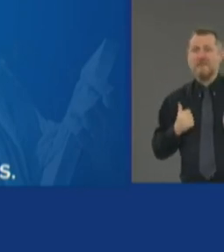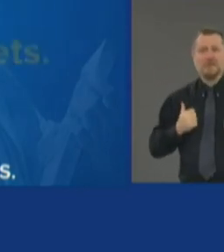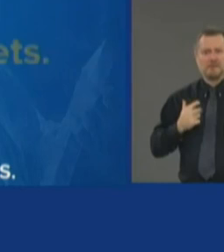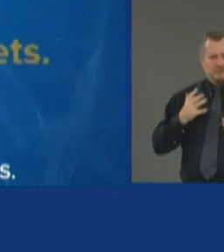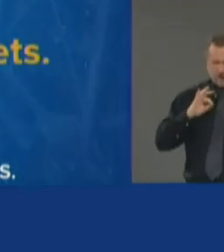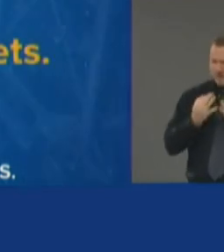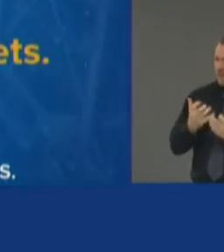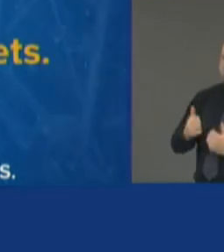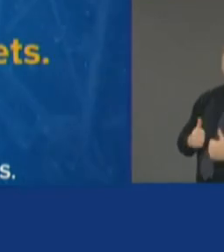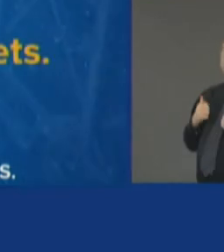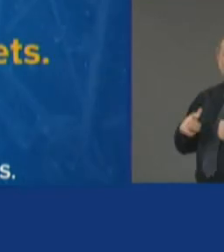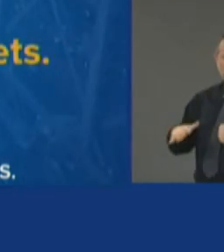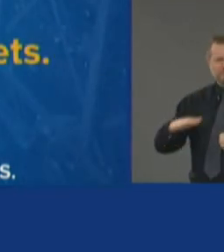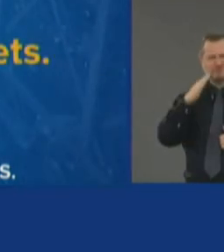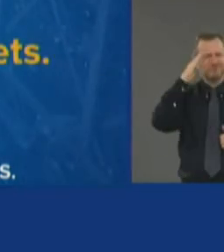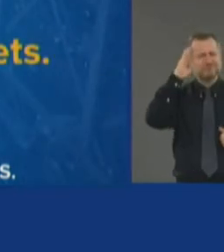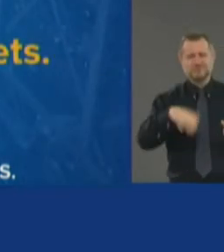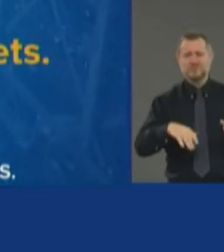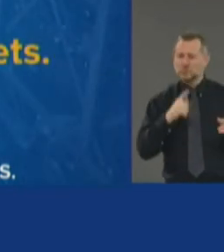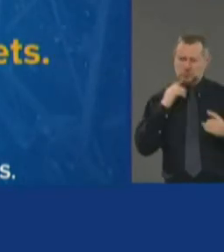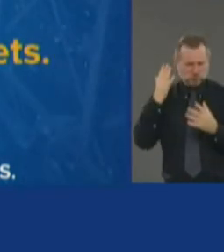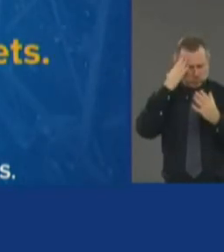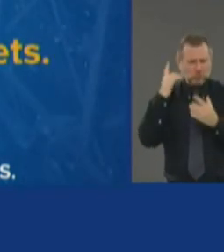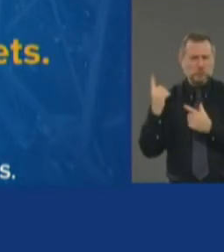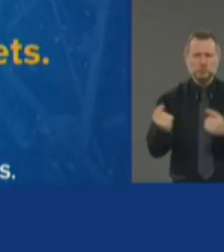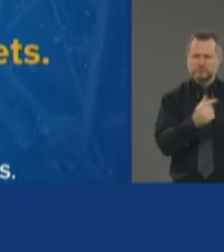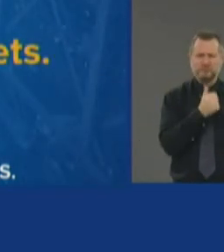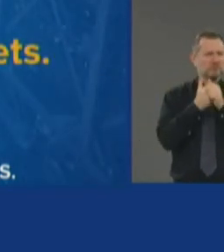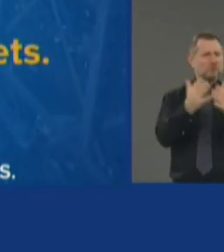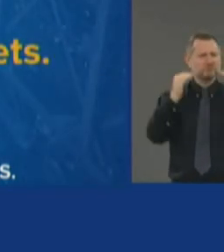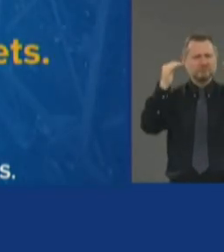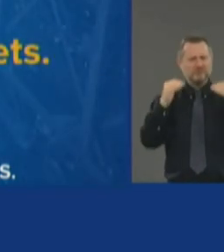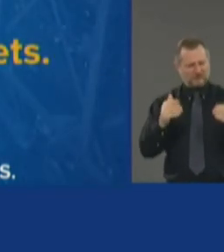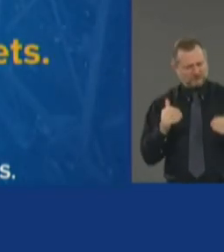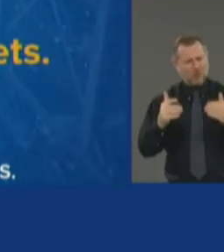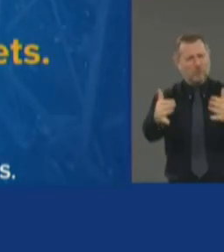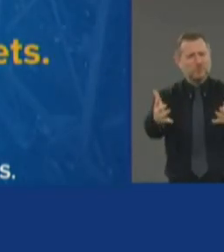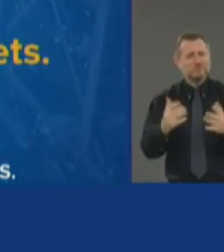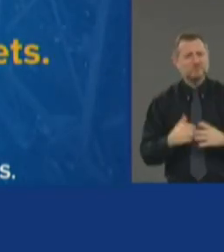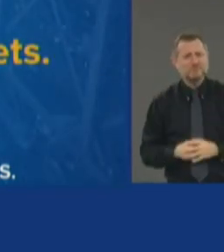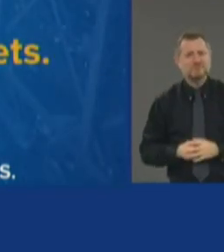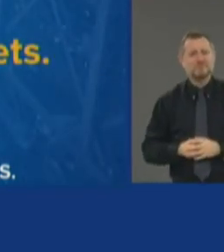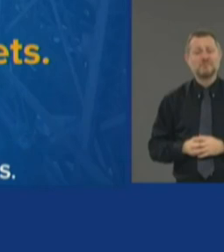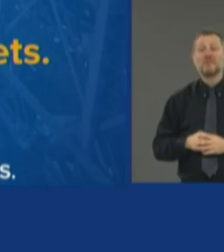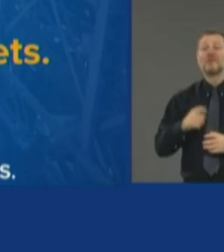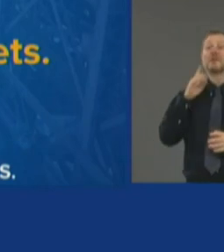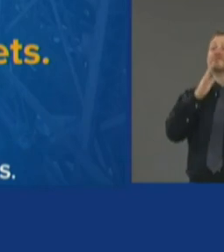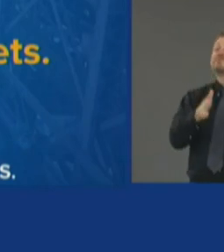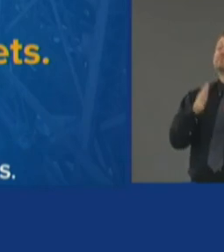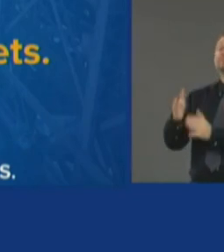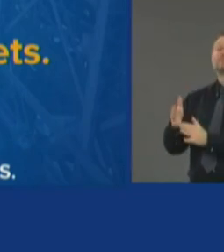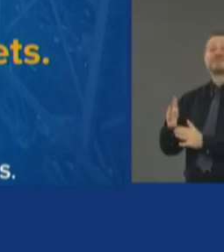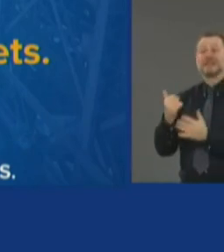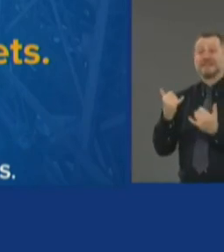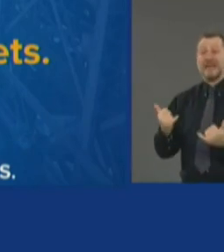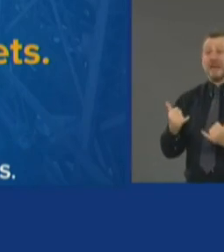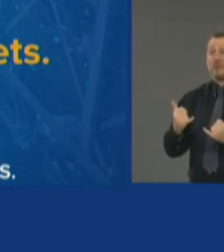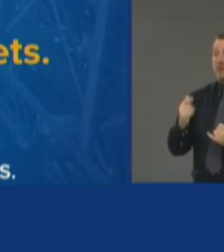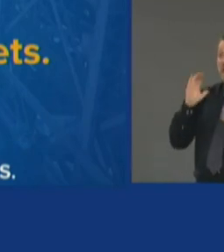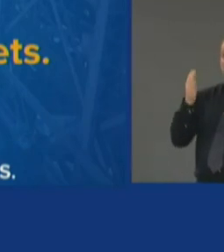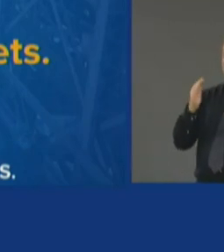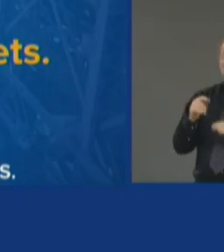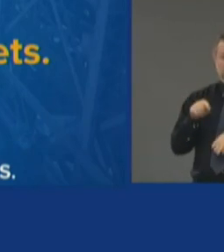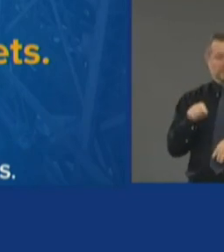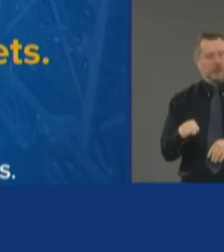death. And we went forward. Compare that coronavirus situation to